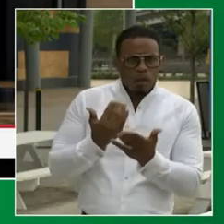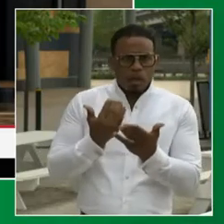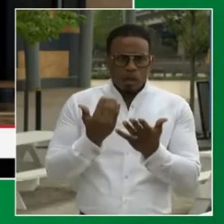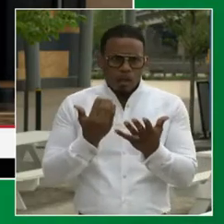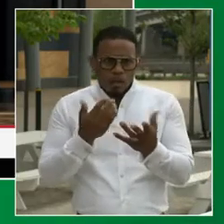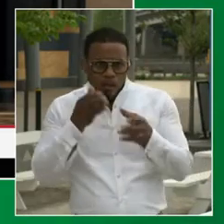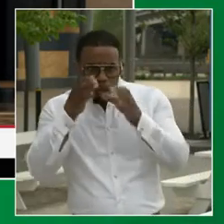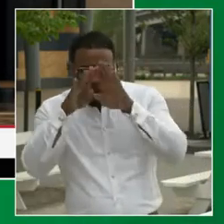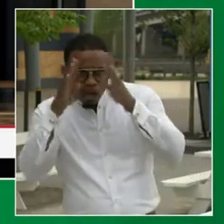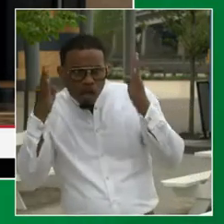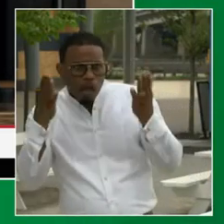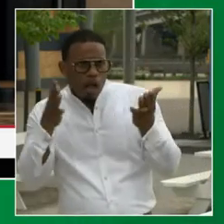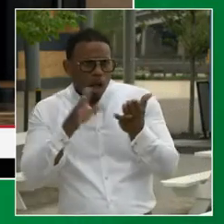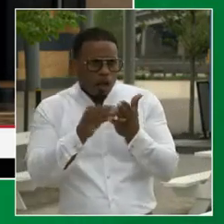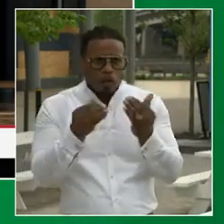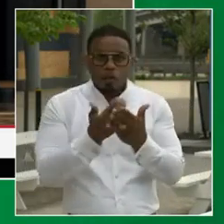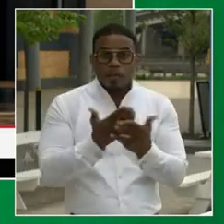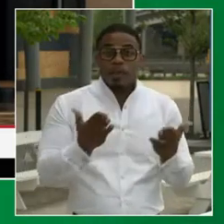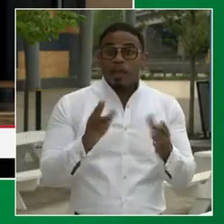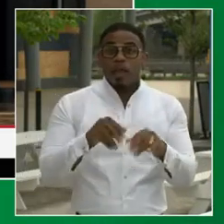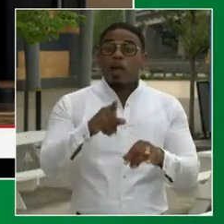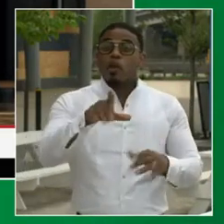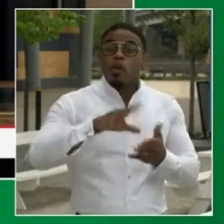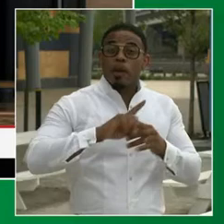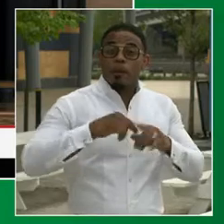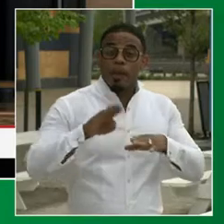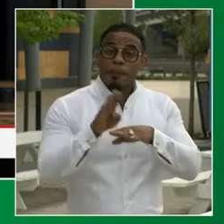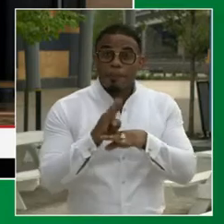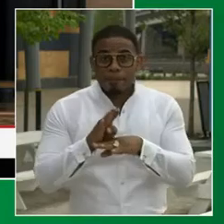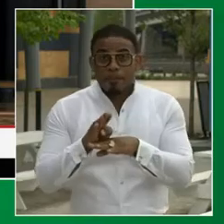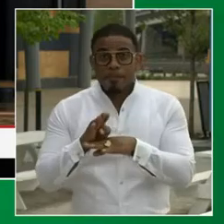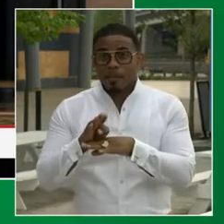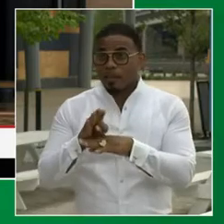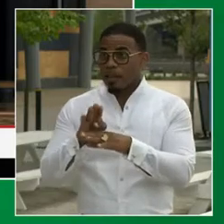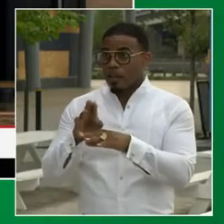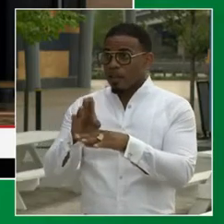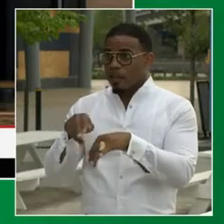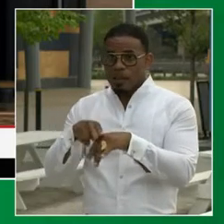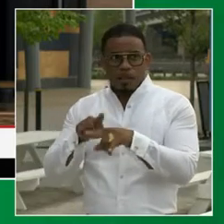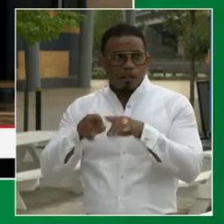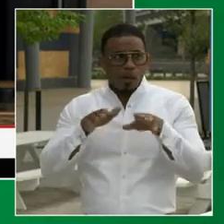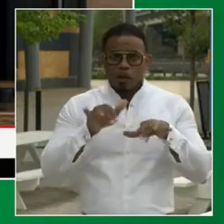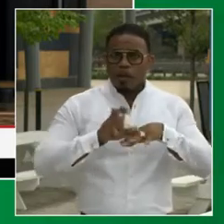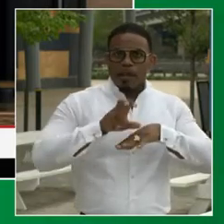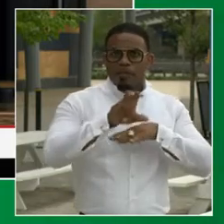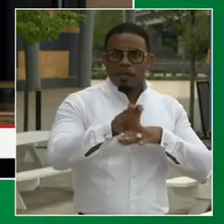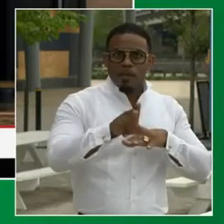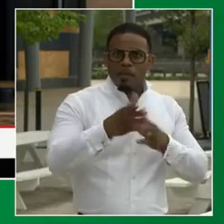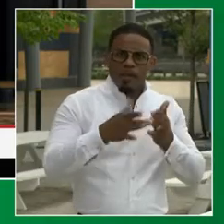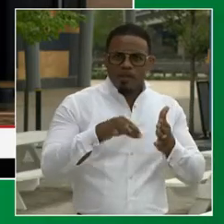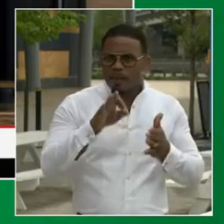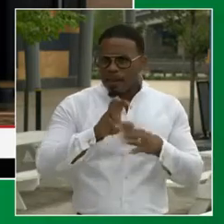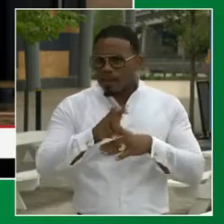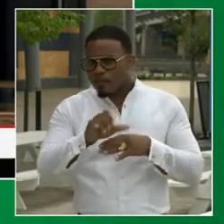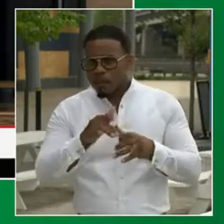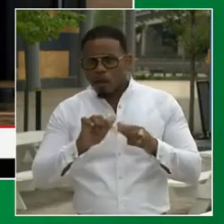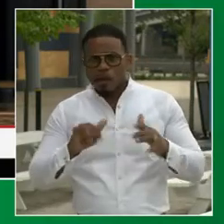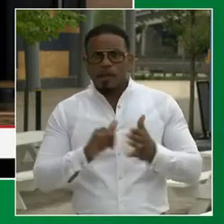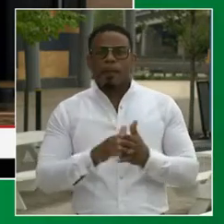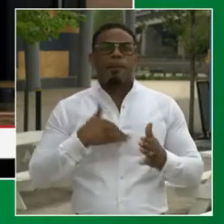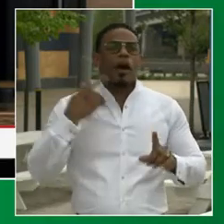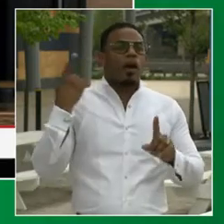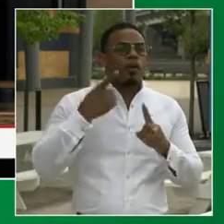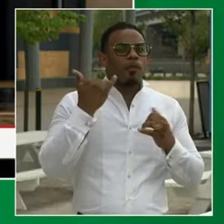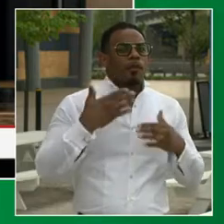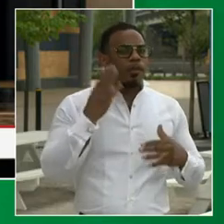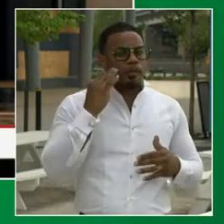always, experiencing new things. You learn about business ideas. You learn about ways that you can invest. You may find an investor and all that. My goal